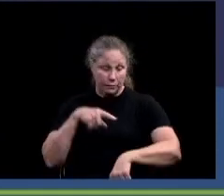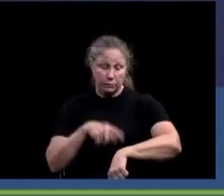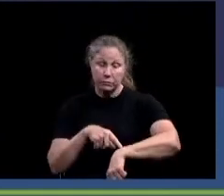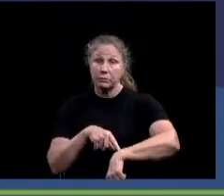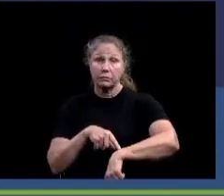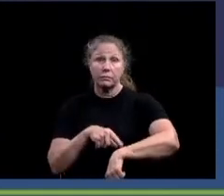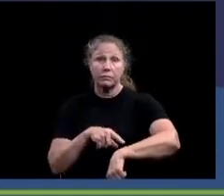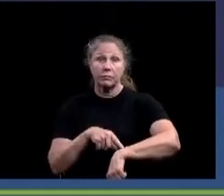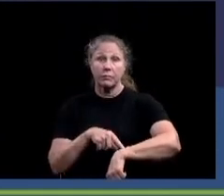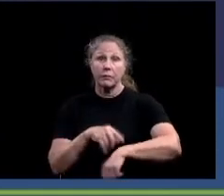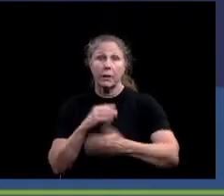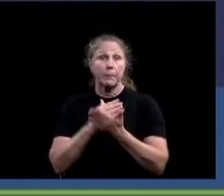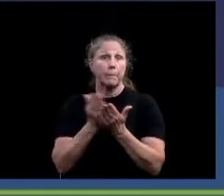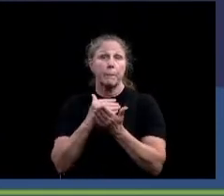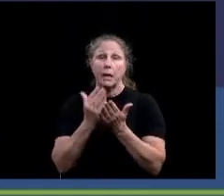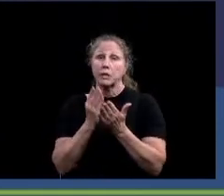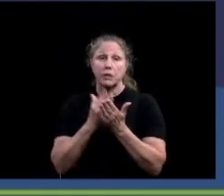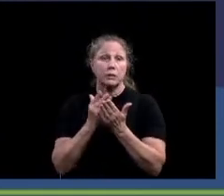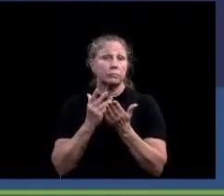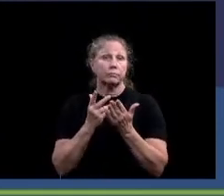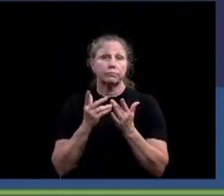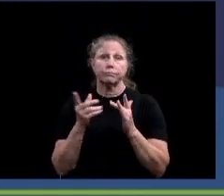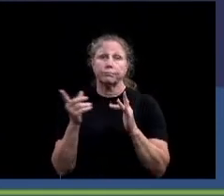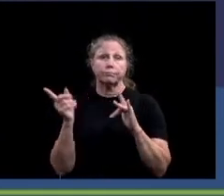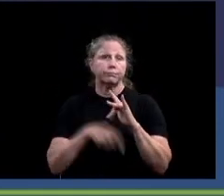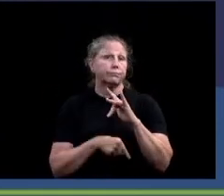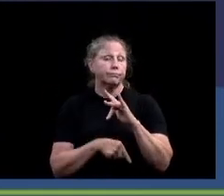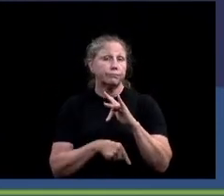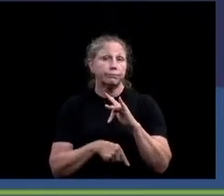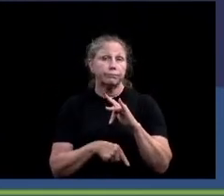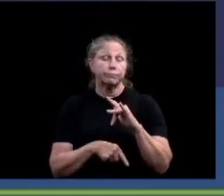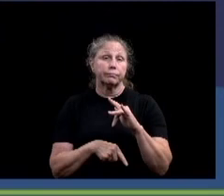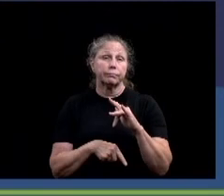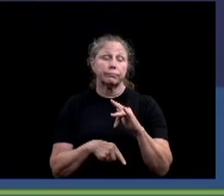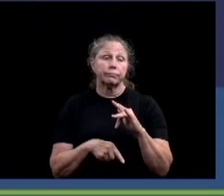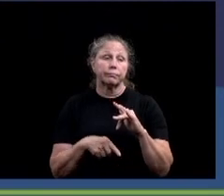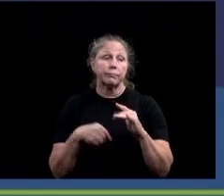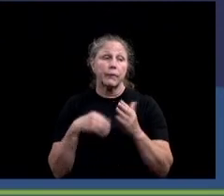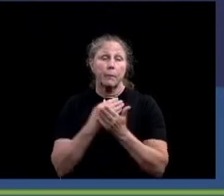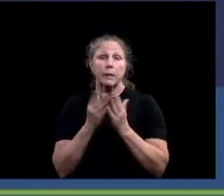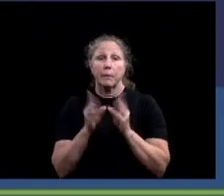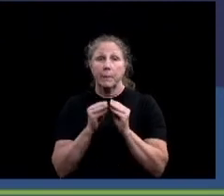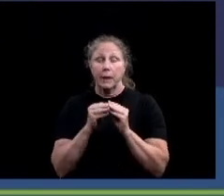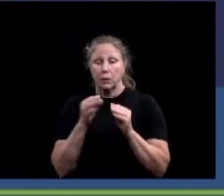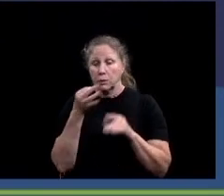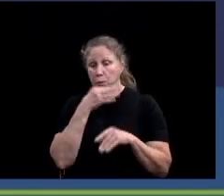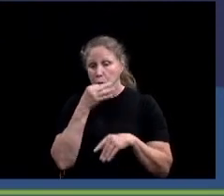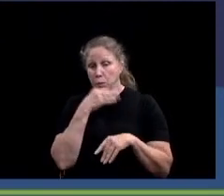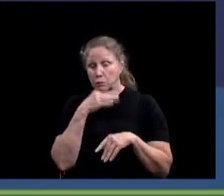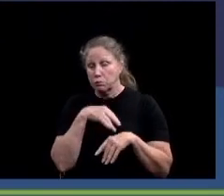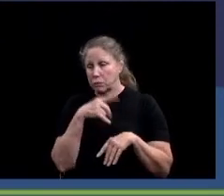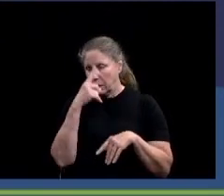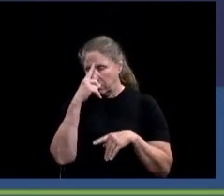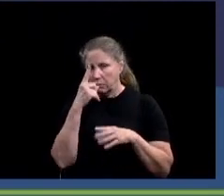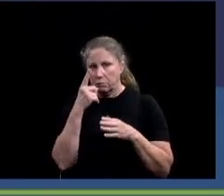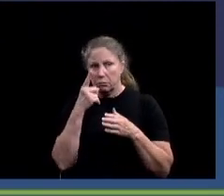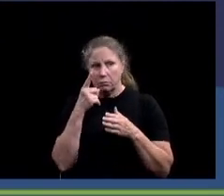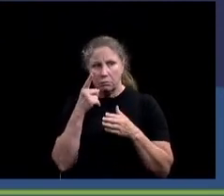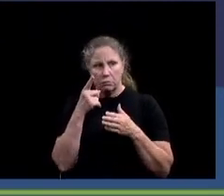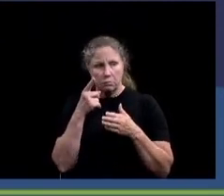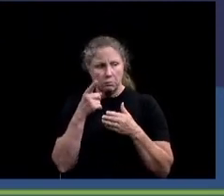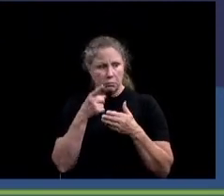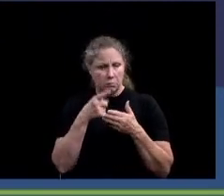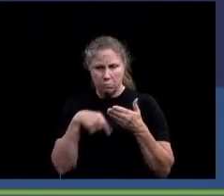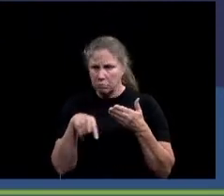item. We have a budget and audit meeting coming up, I believe, sometime in the next few days, next couple of weeks.